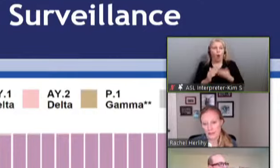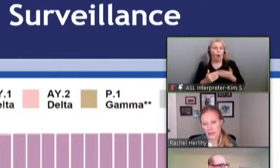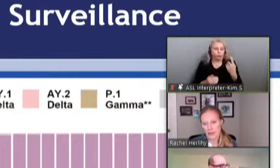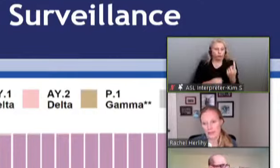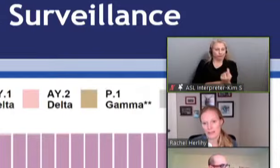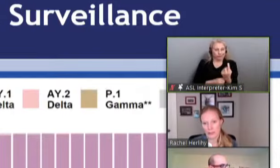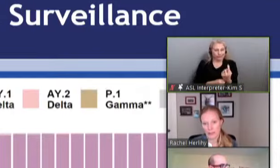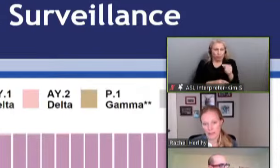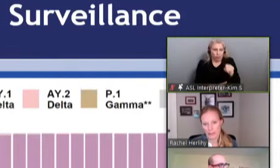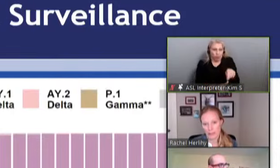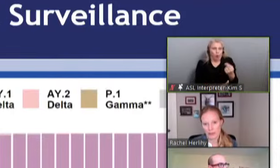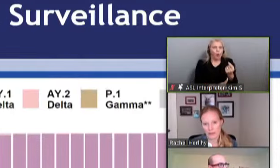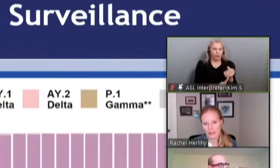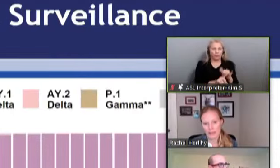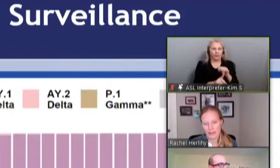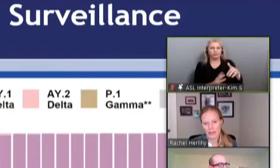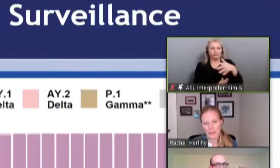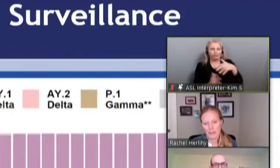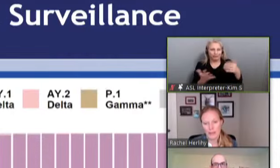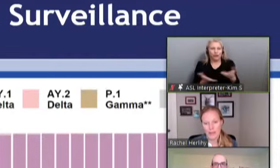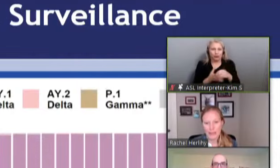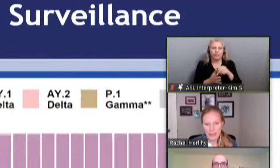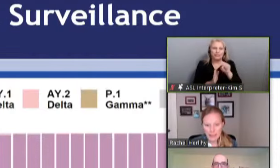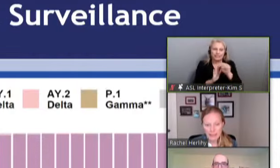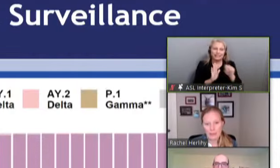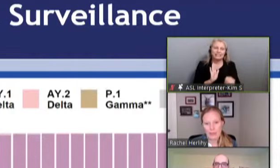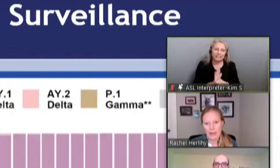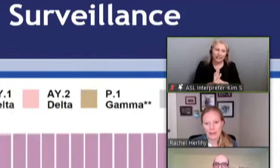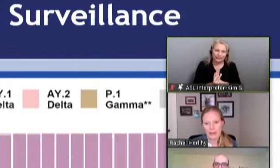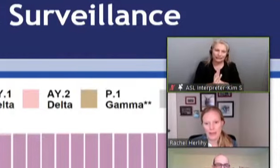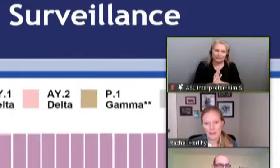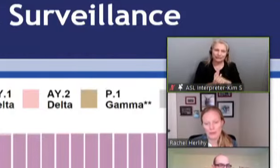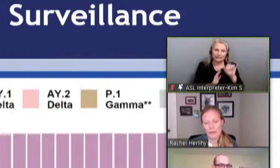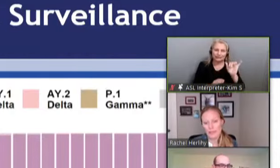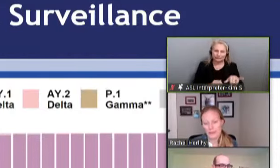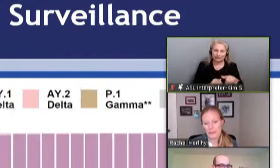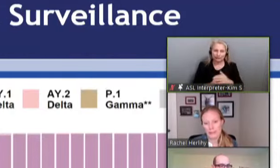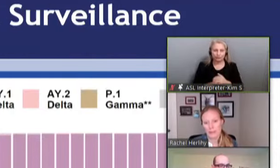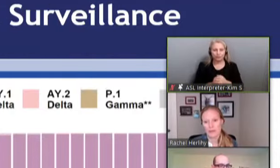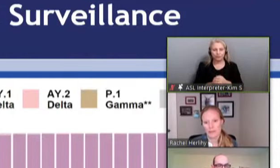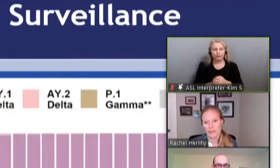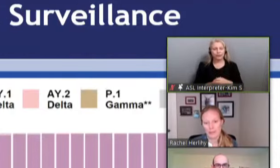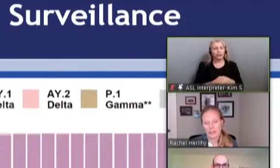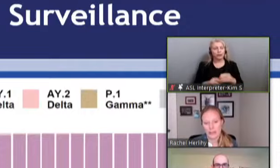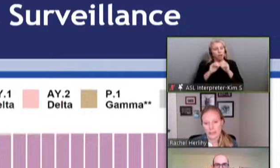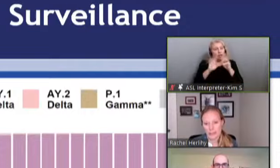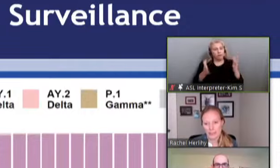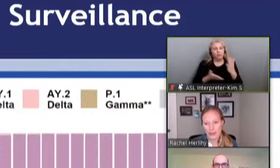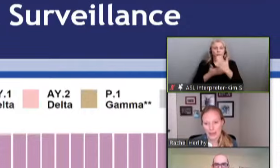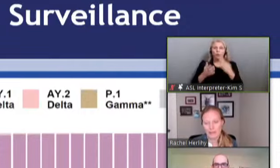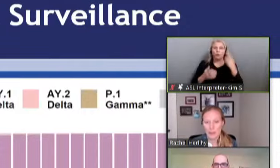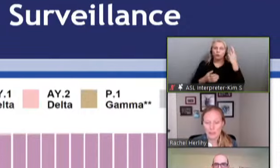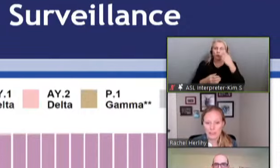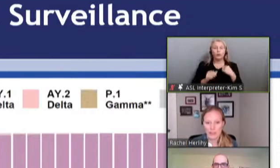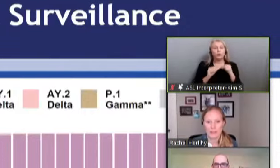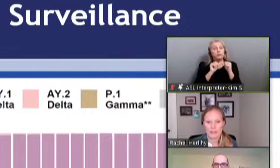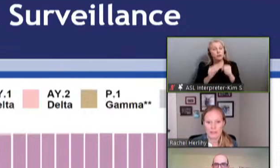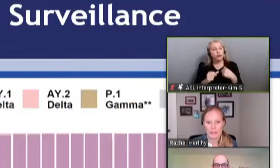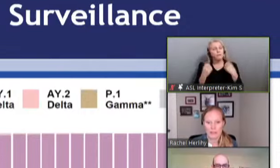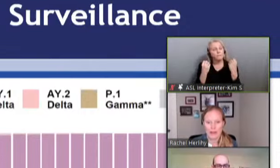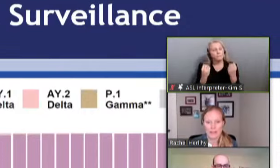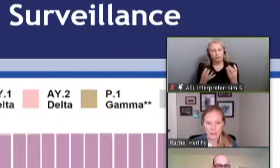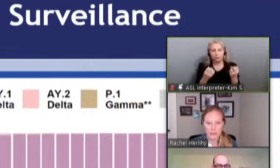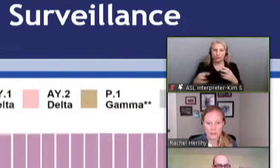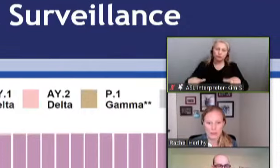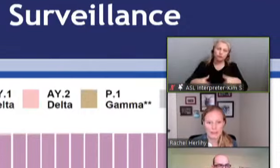the only variant that is circulating here in the state. Again, keep in mind that, this is obviously part of the reason that we continue to have so many